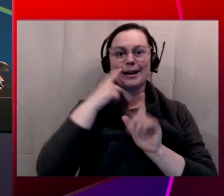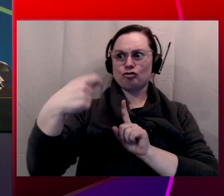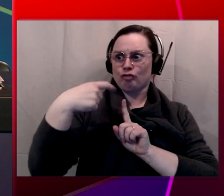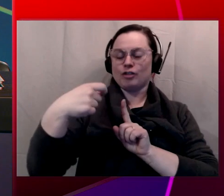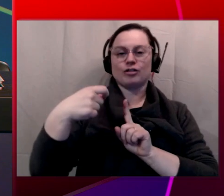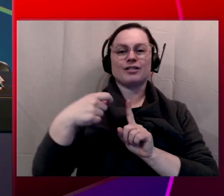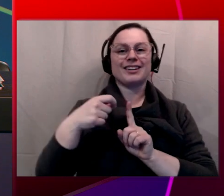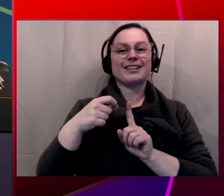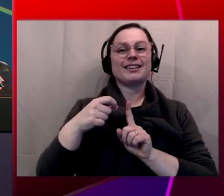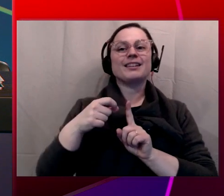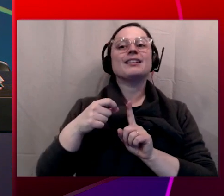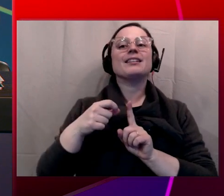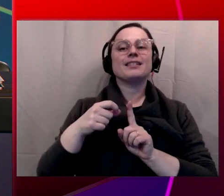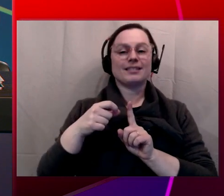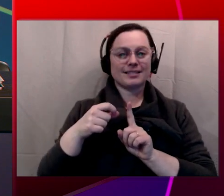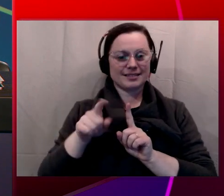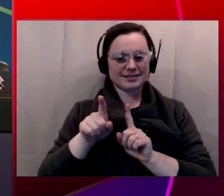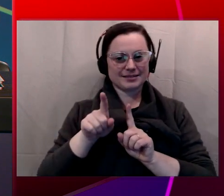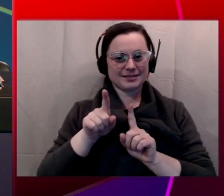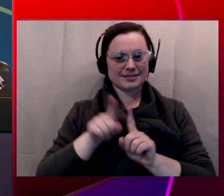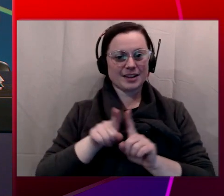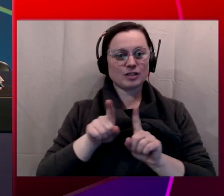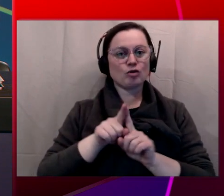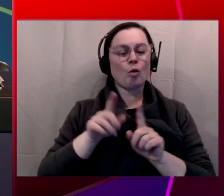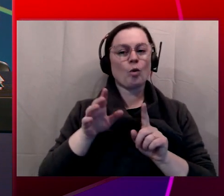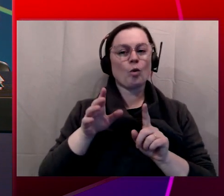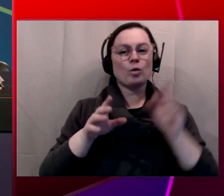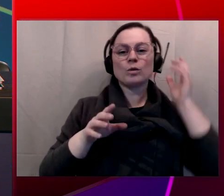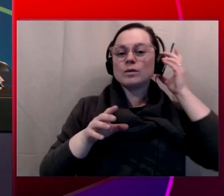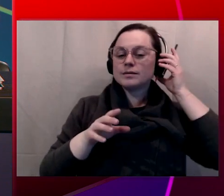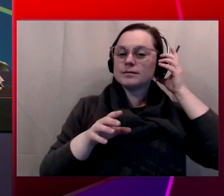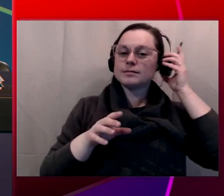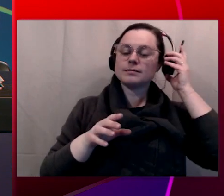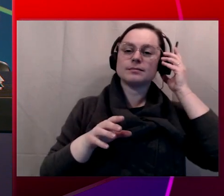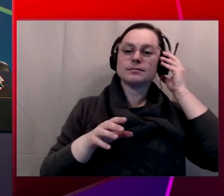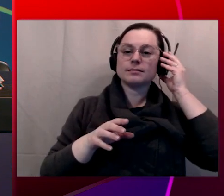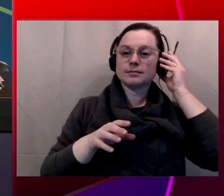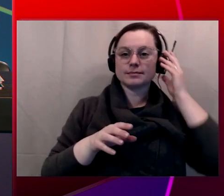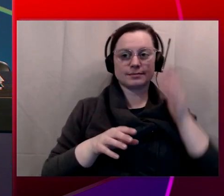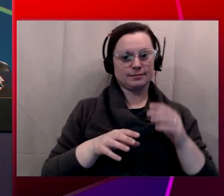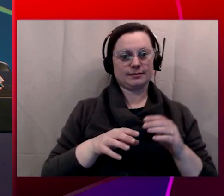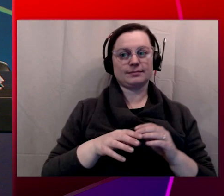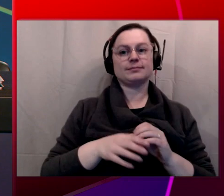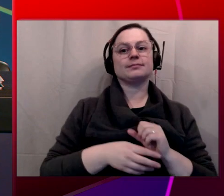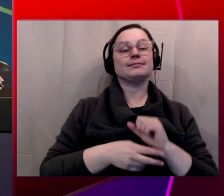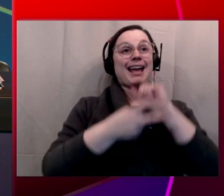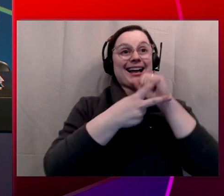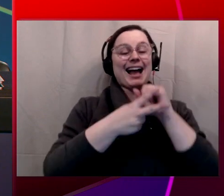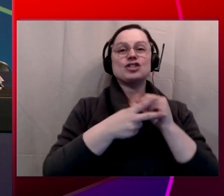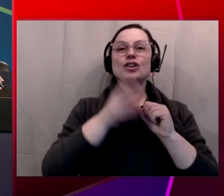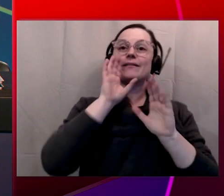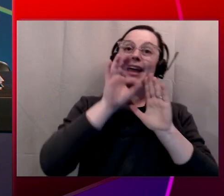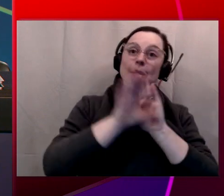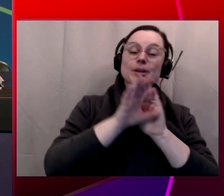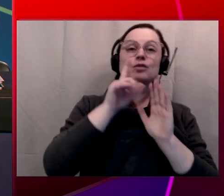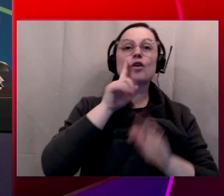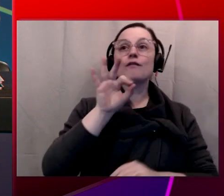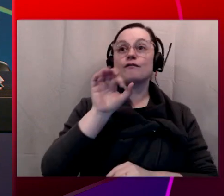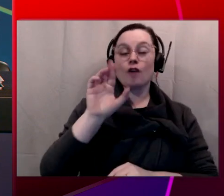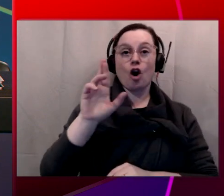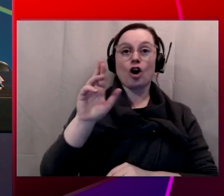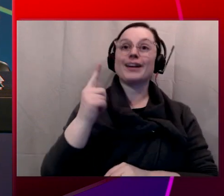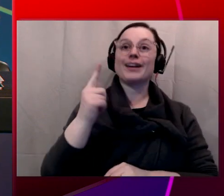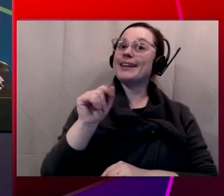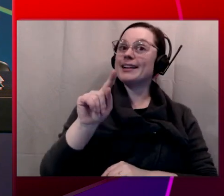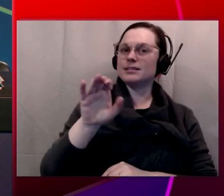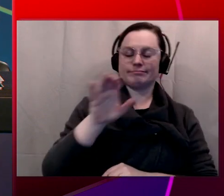on GitHub, which is about, the caching of containers of images for Fargate is not that easy. And